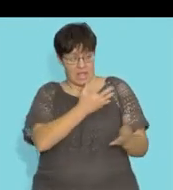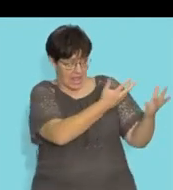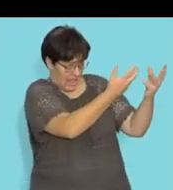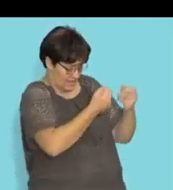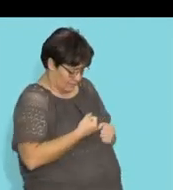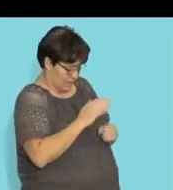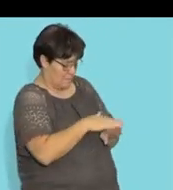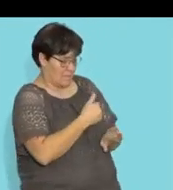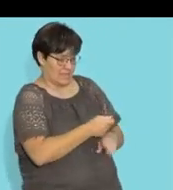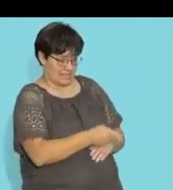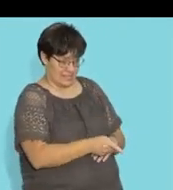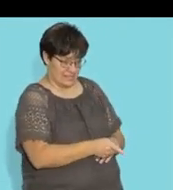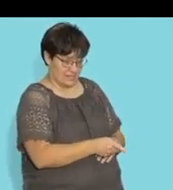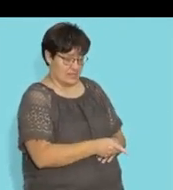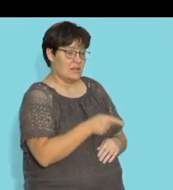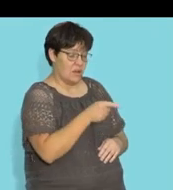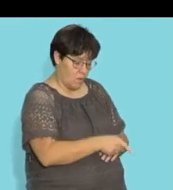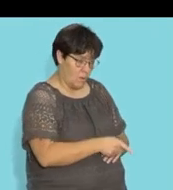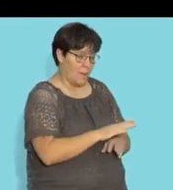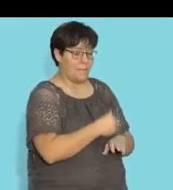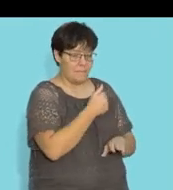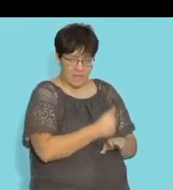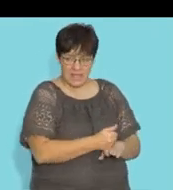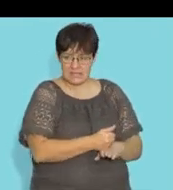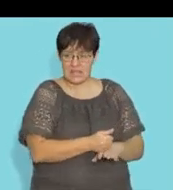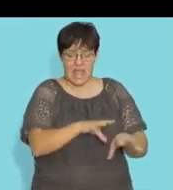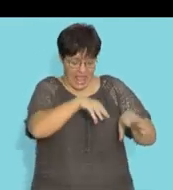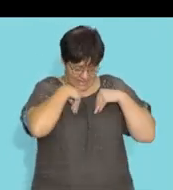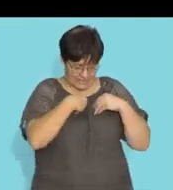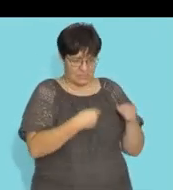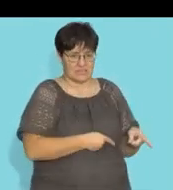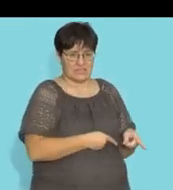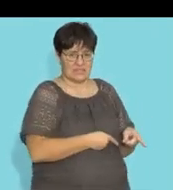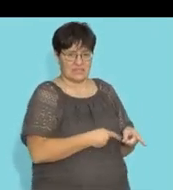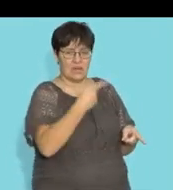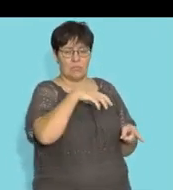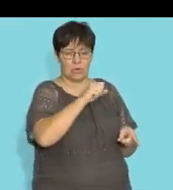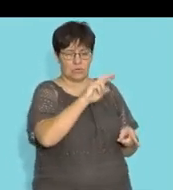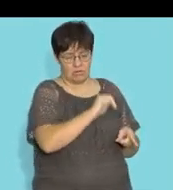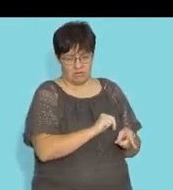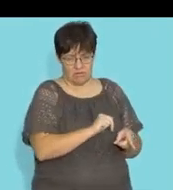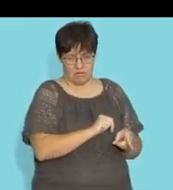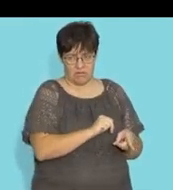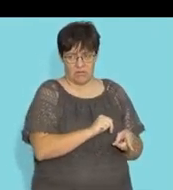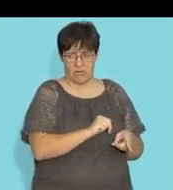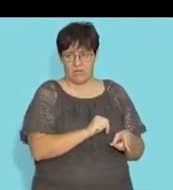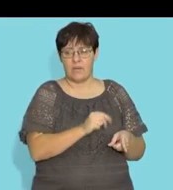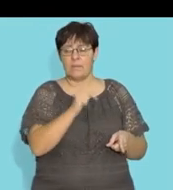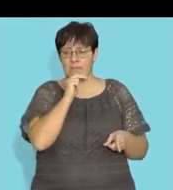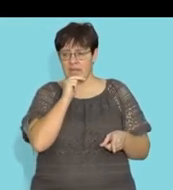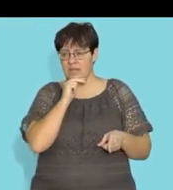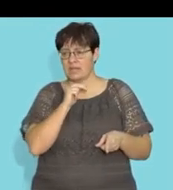the base. So if you look at the base accepts the proton, making it